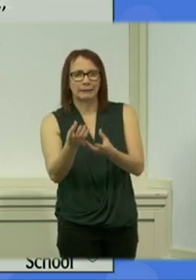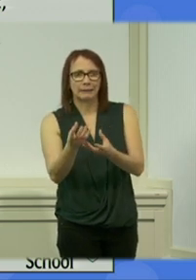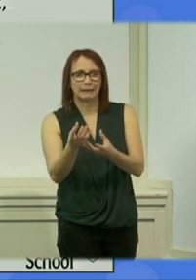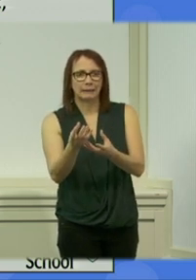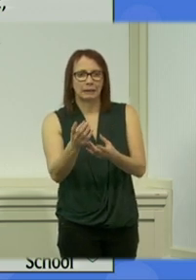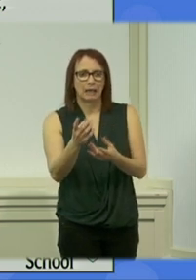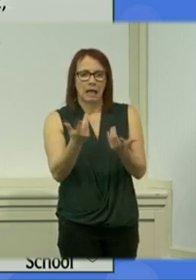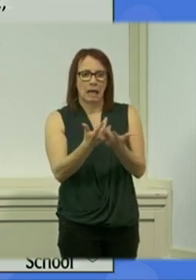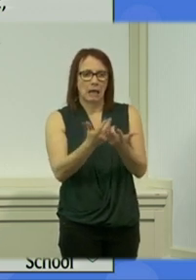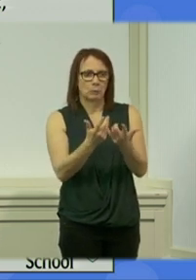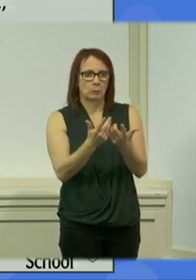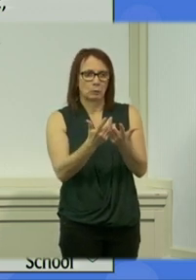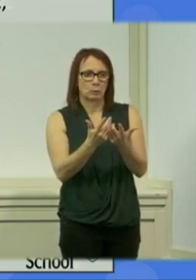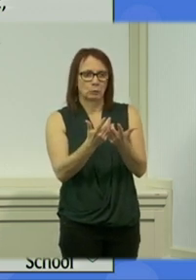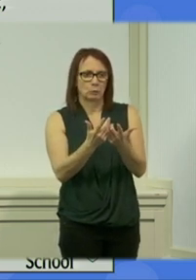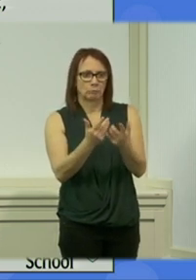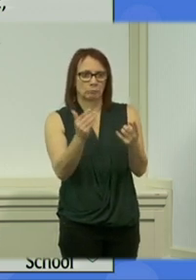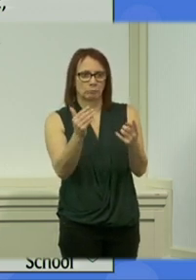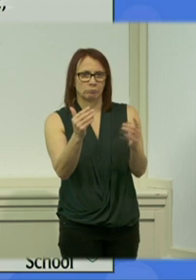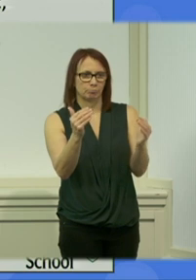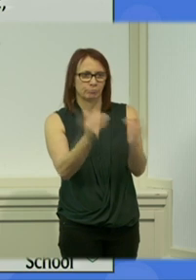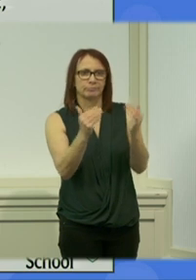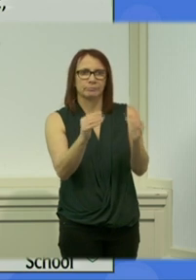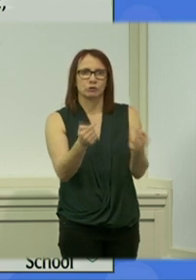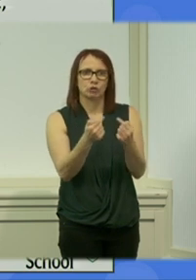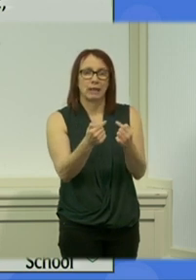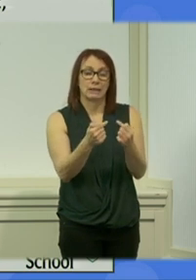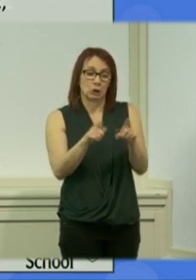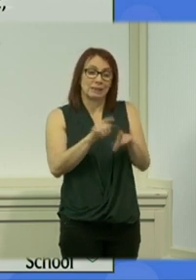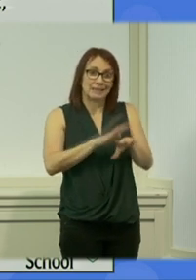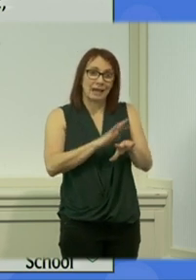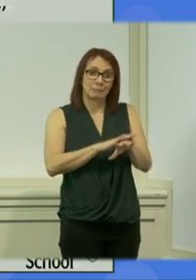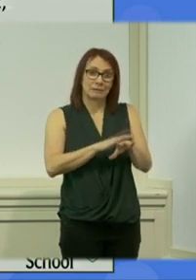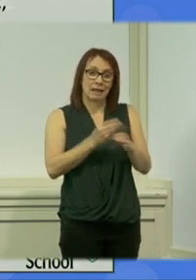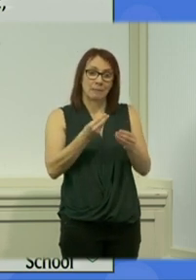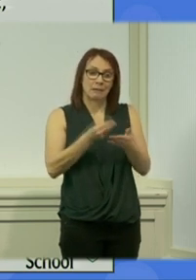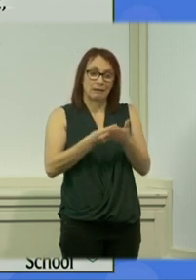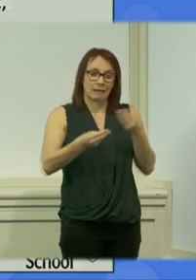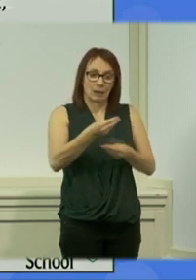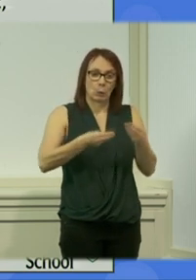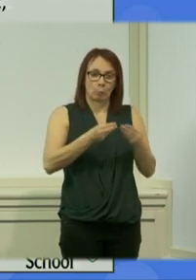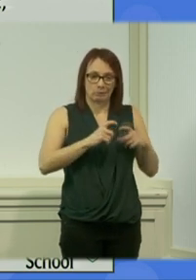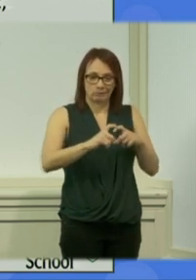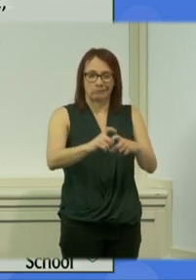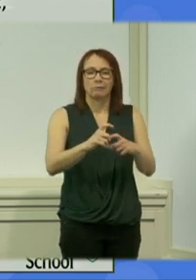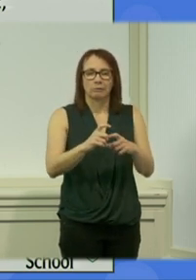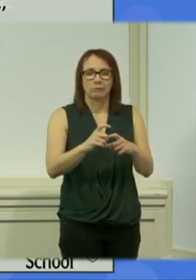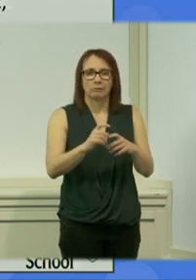might be in meeting these challenges while maintaining fiscal stability, meaning deficits that are under